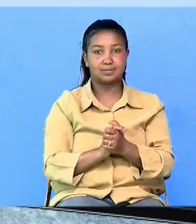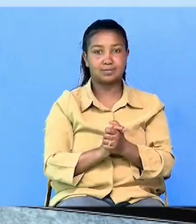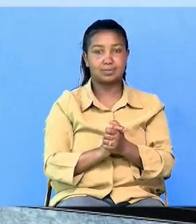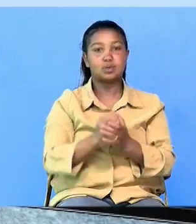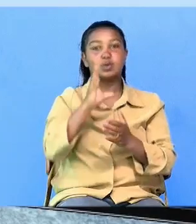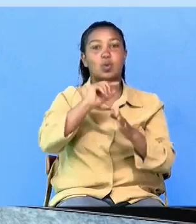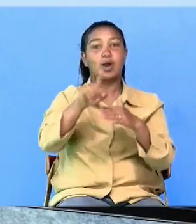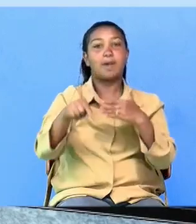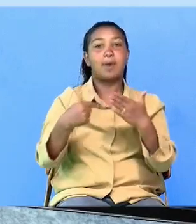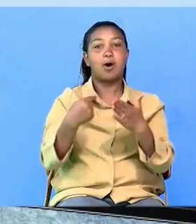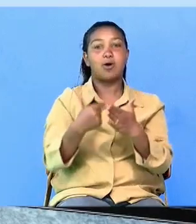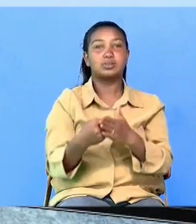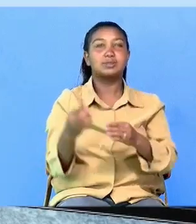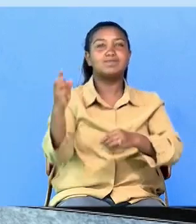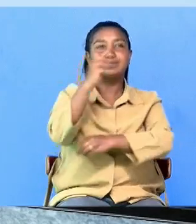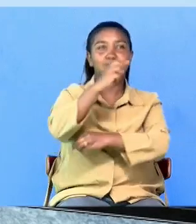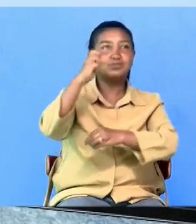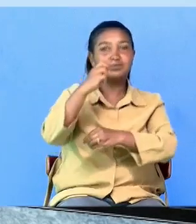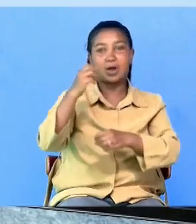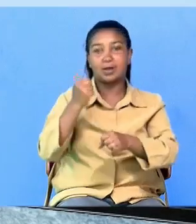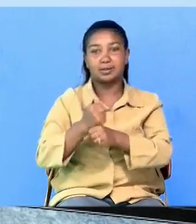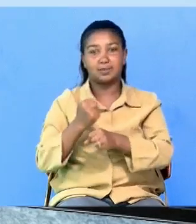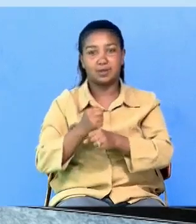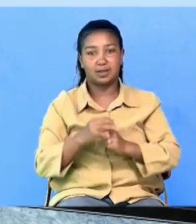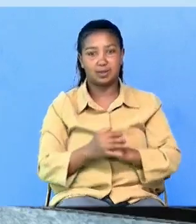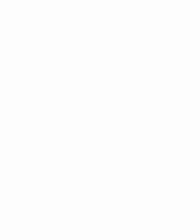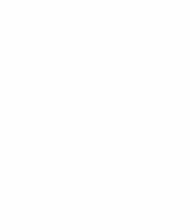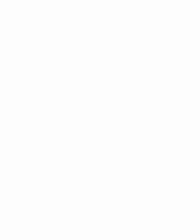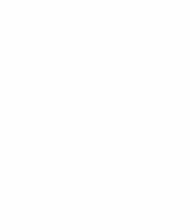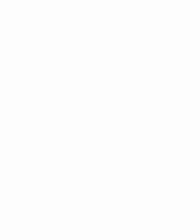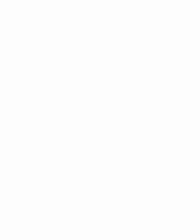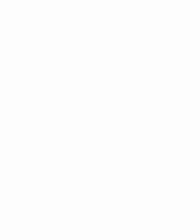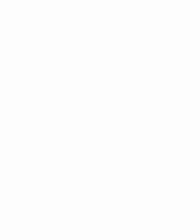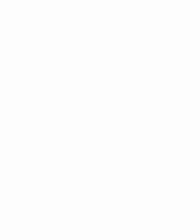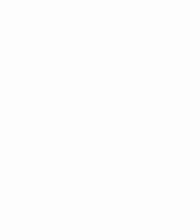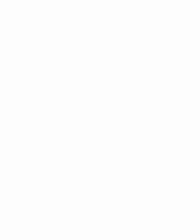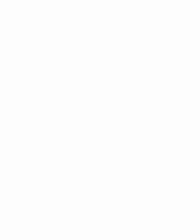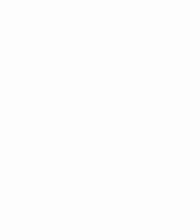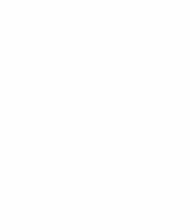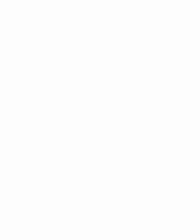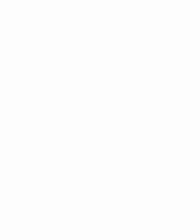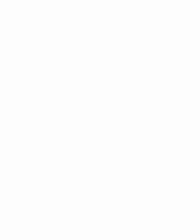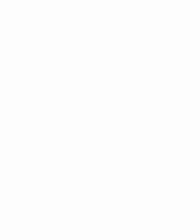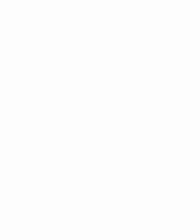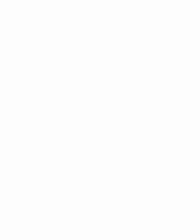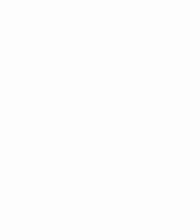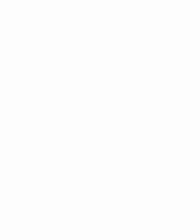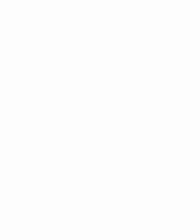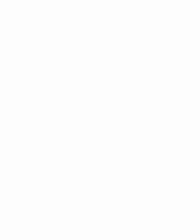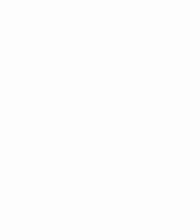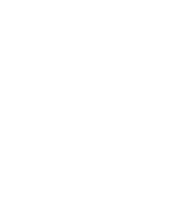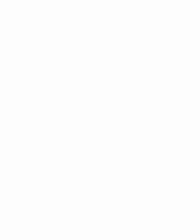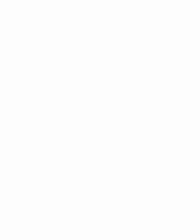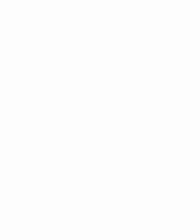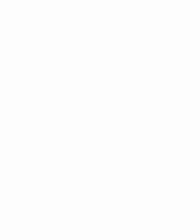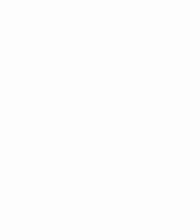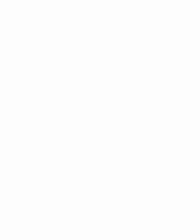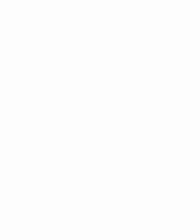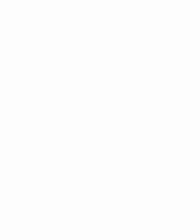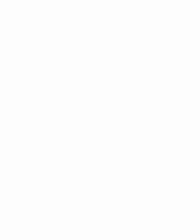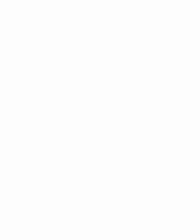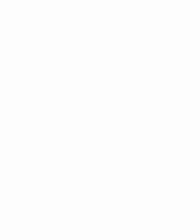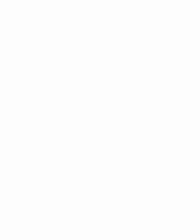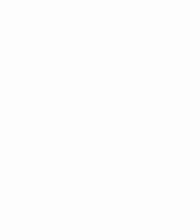to talk about our daily activities. Do, right? You see,